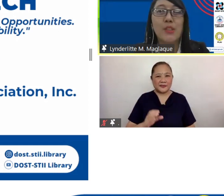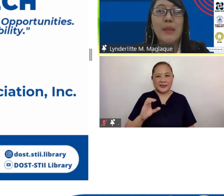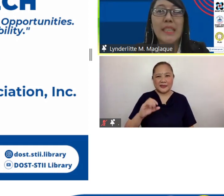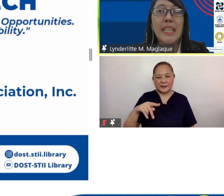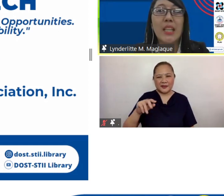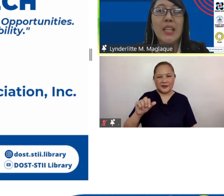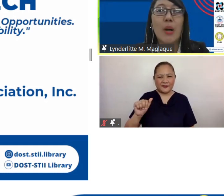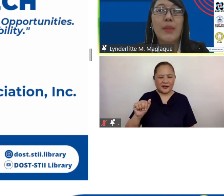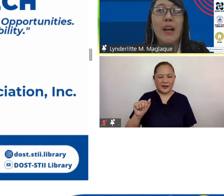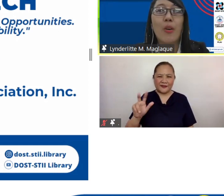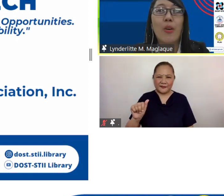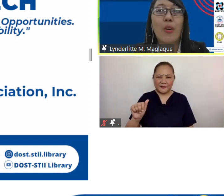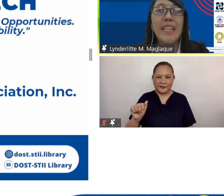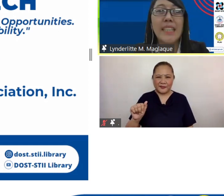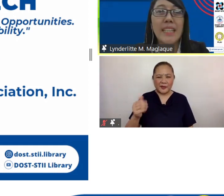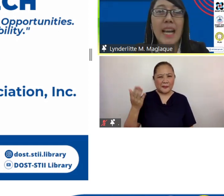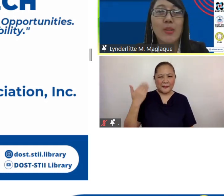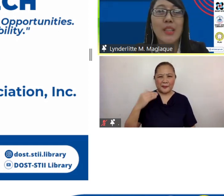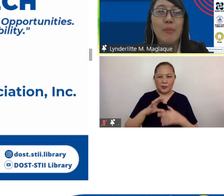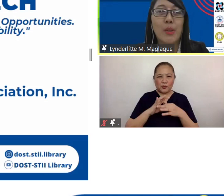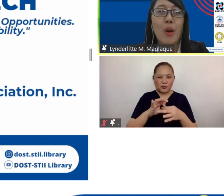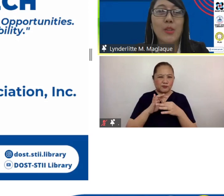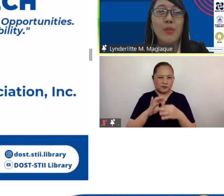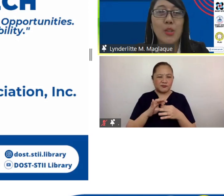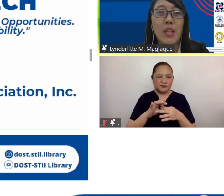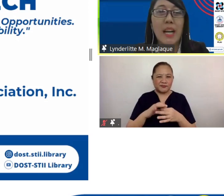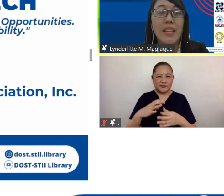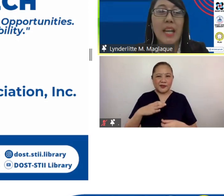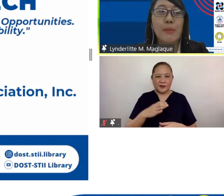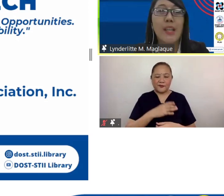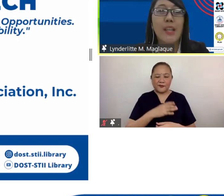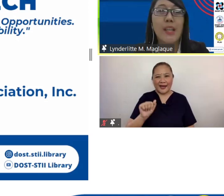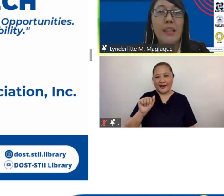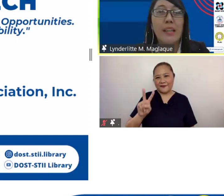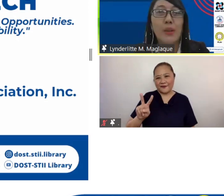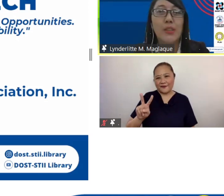force meeting of the Coordinating Council for Audiovisual